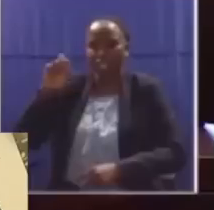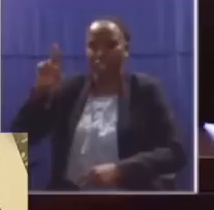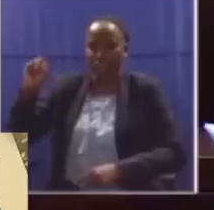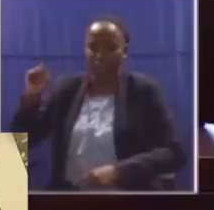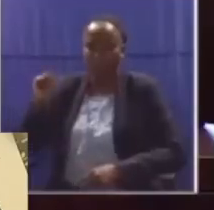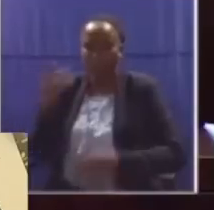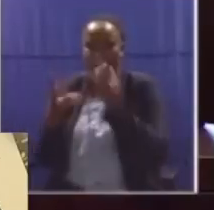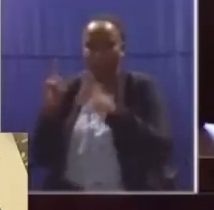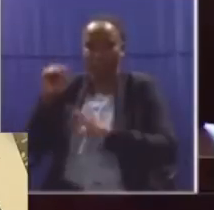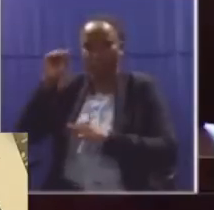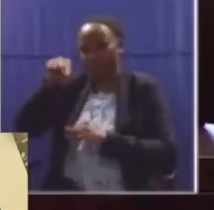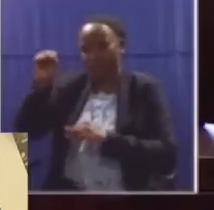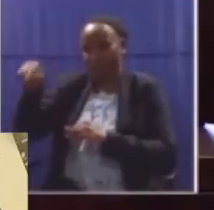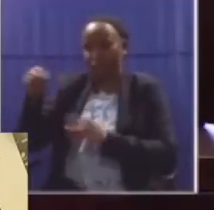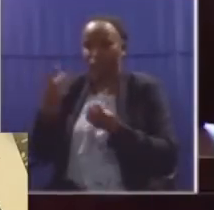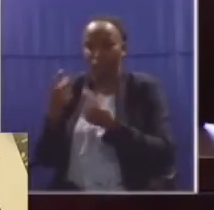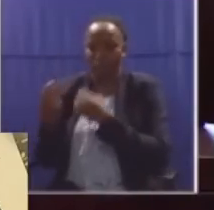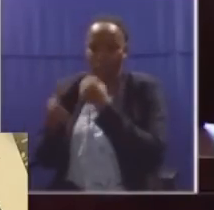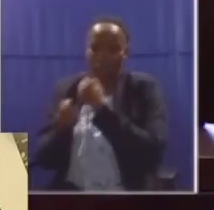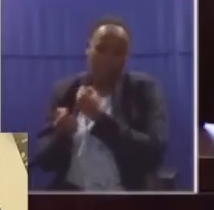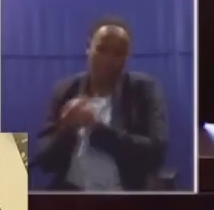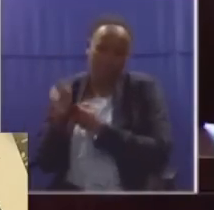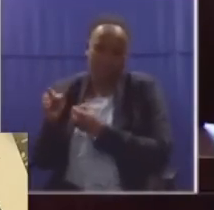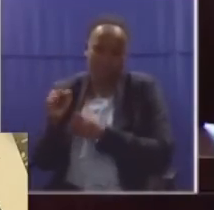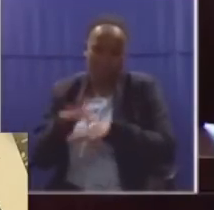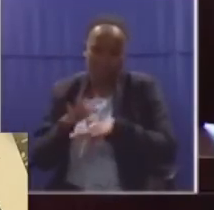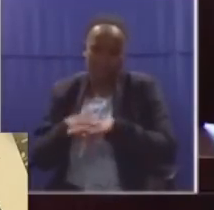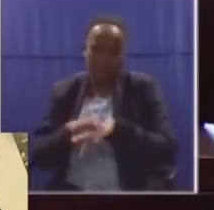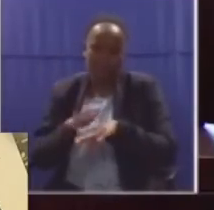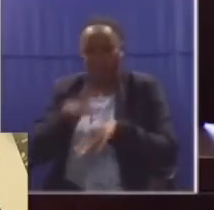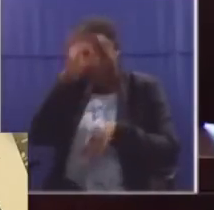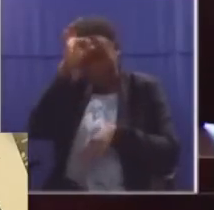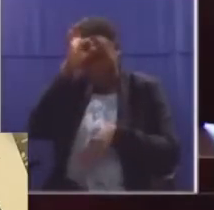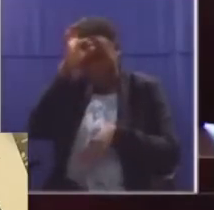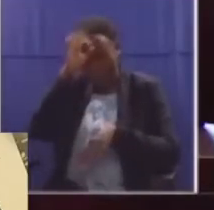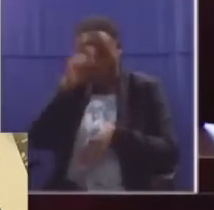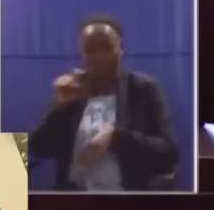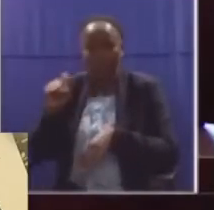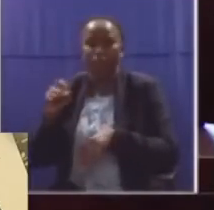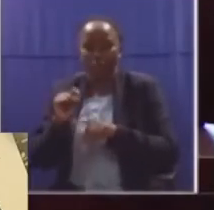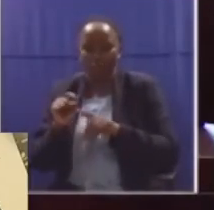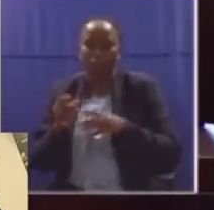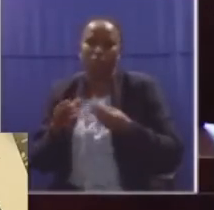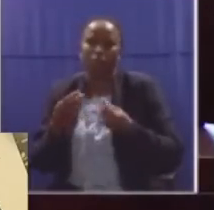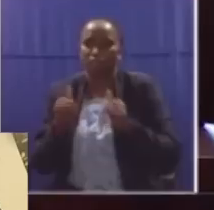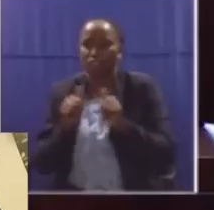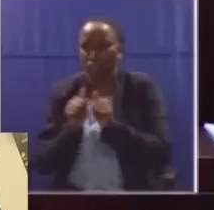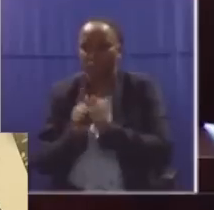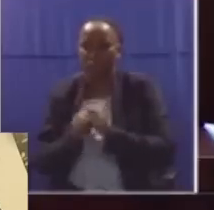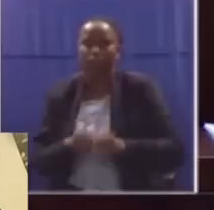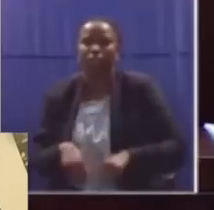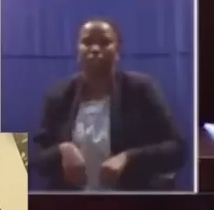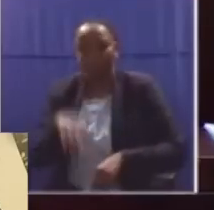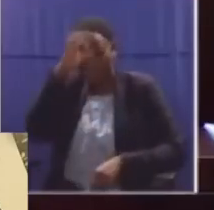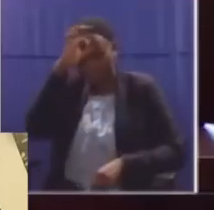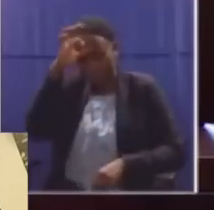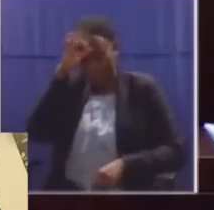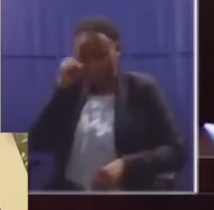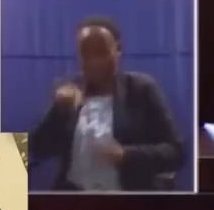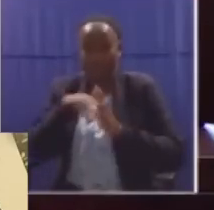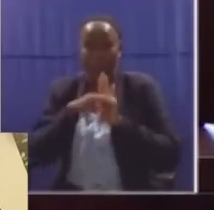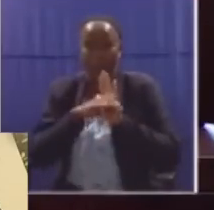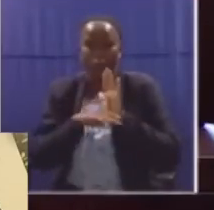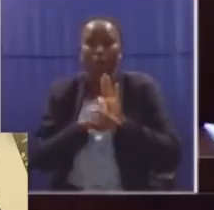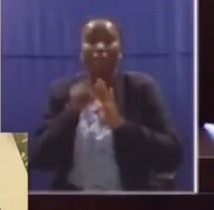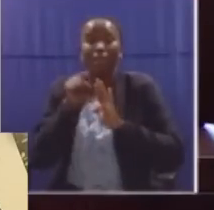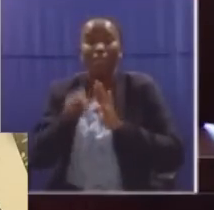contrary to the ethos of community and partnership policing, and it must be addressed with urgency. The SAPS reservist program has been